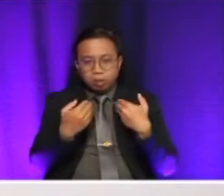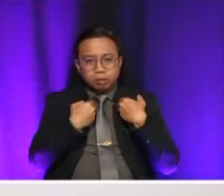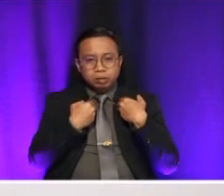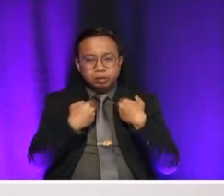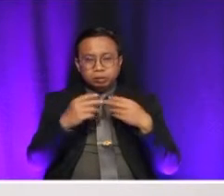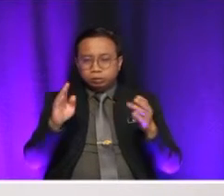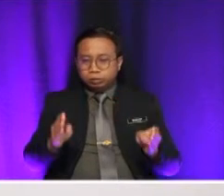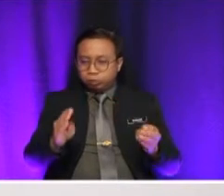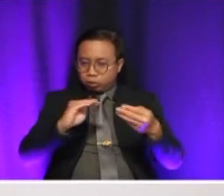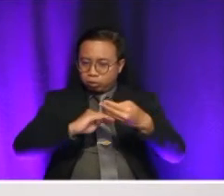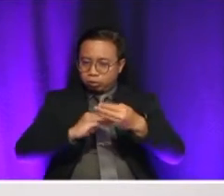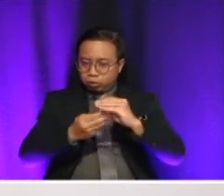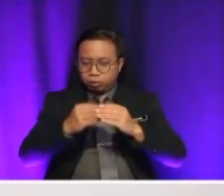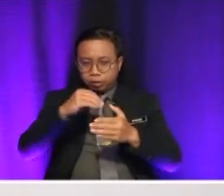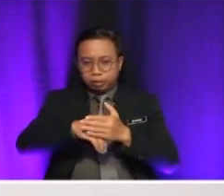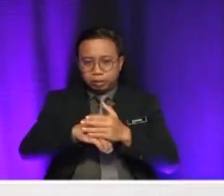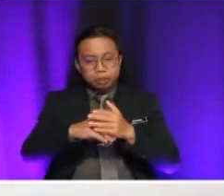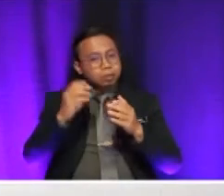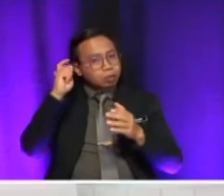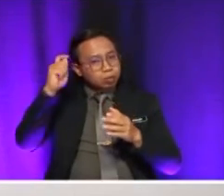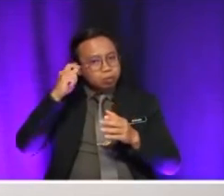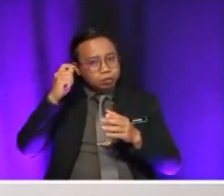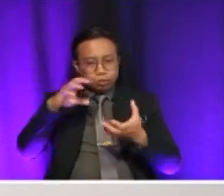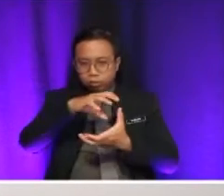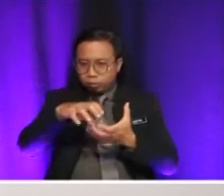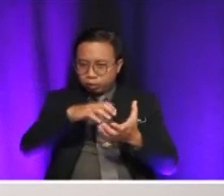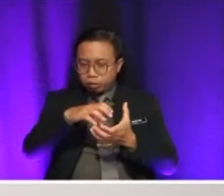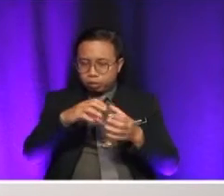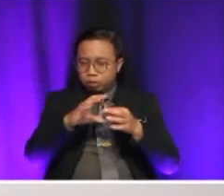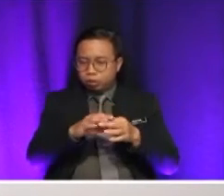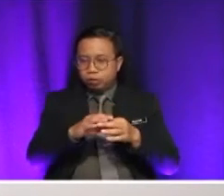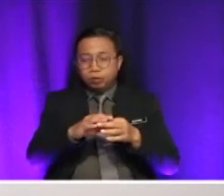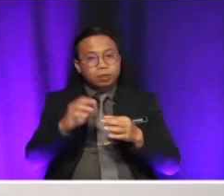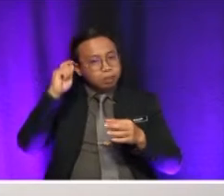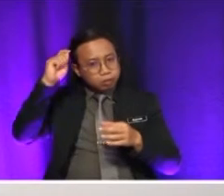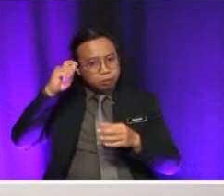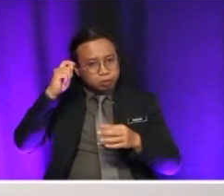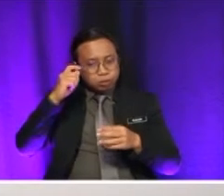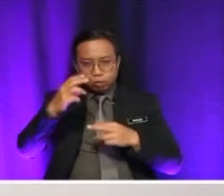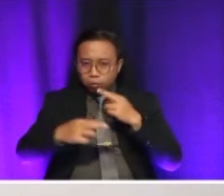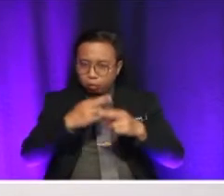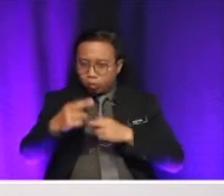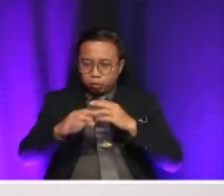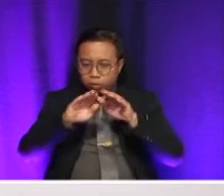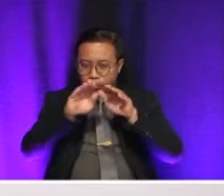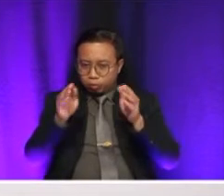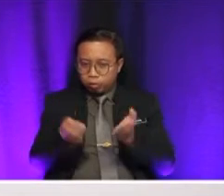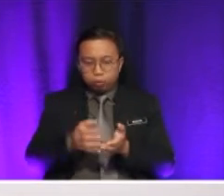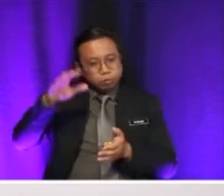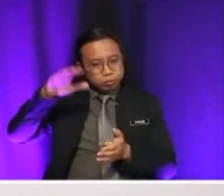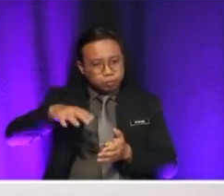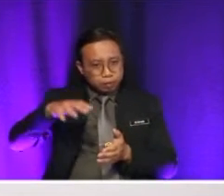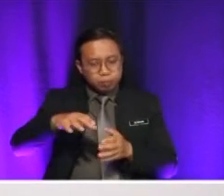of technology inside, combination of technology where when you roll the ball and you bounce the ball, it